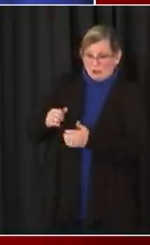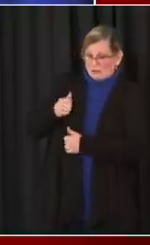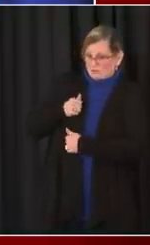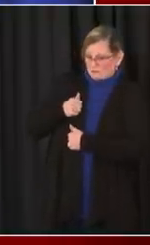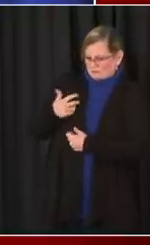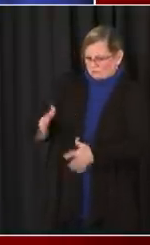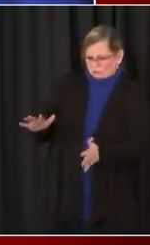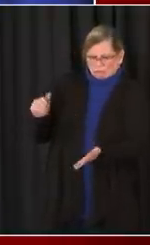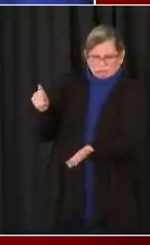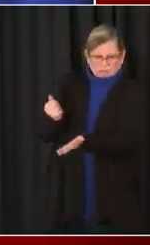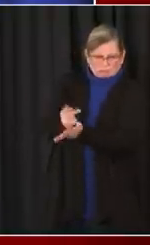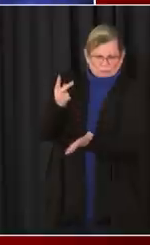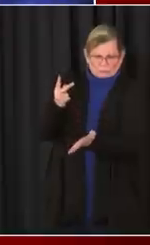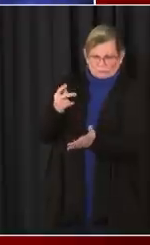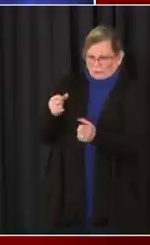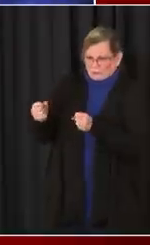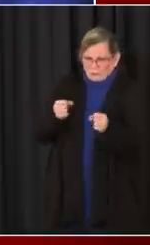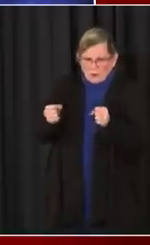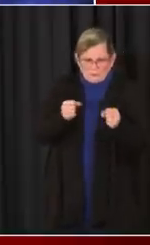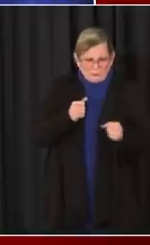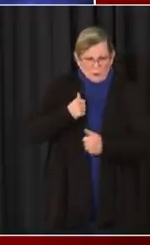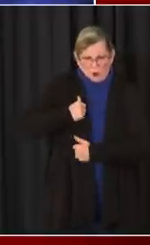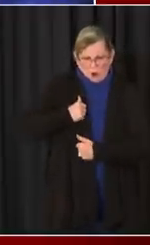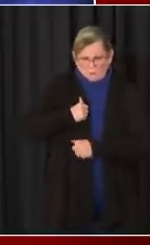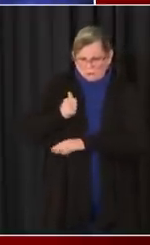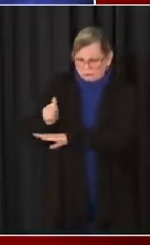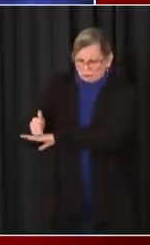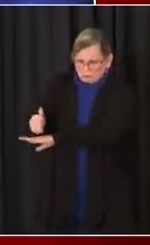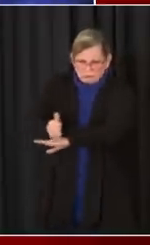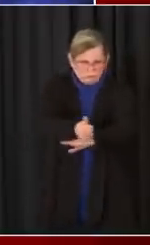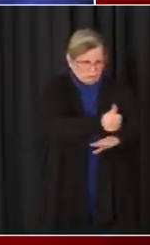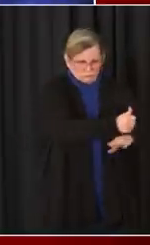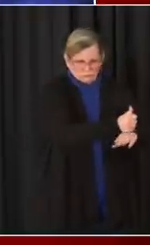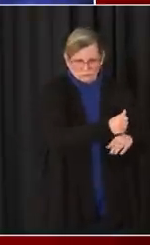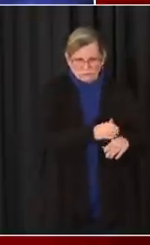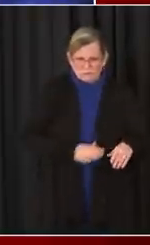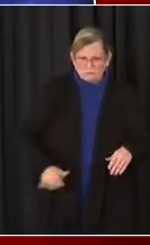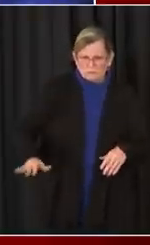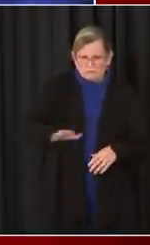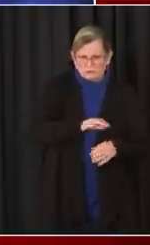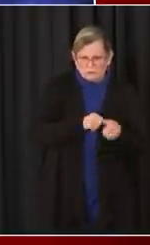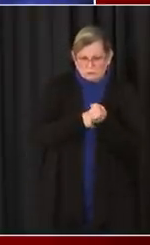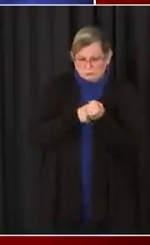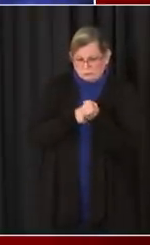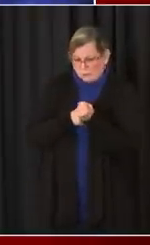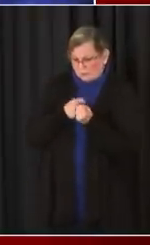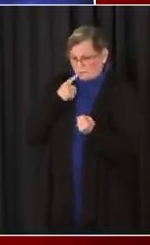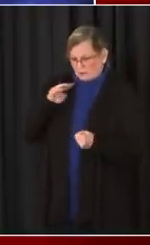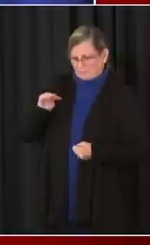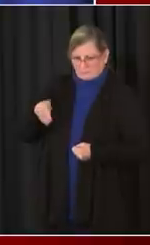approved that request, and we put our Guard troops on the ground to support MPD.